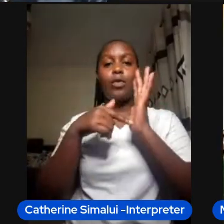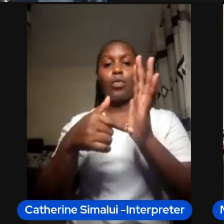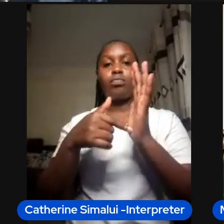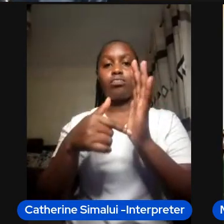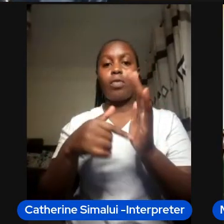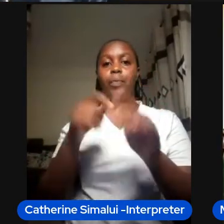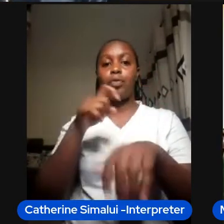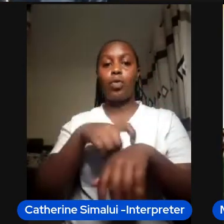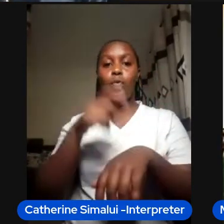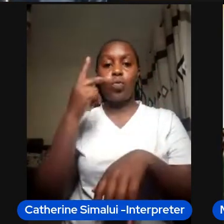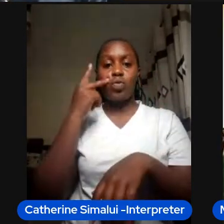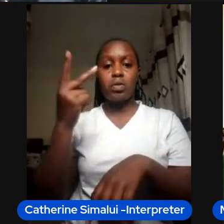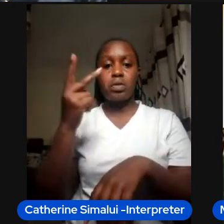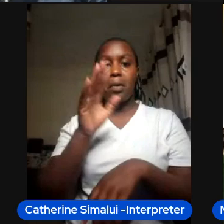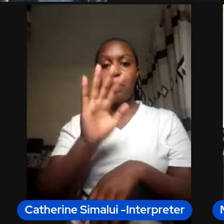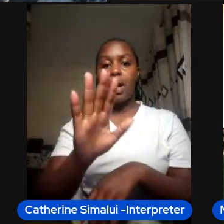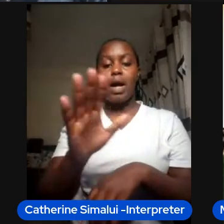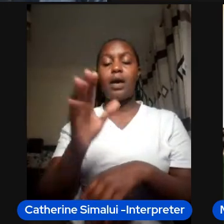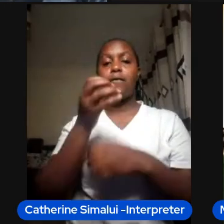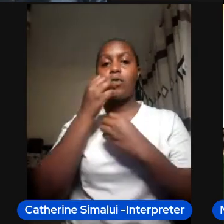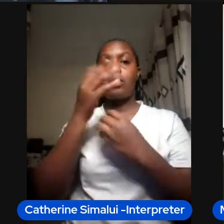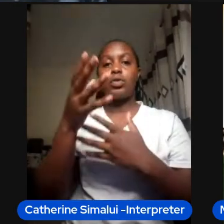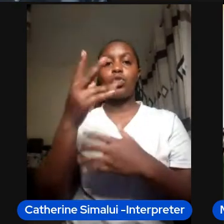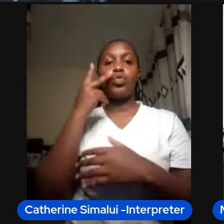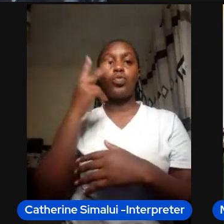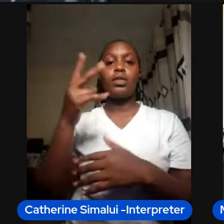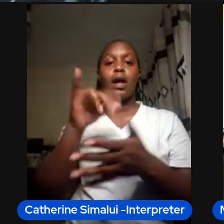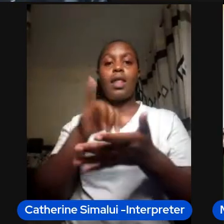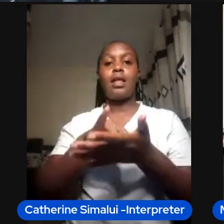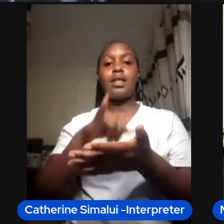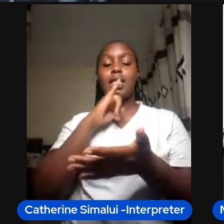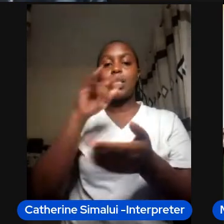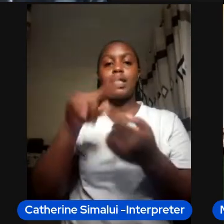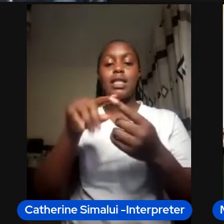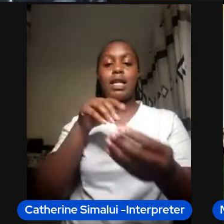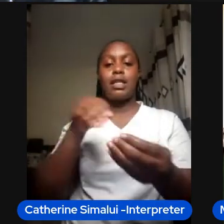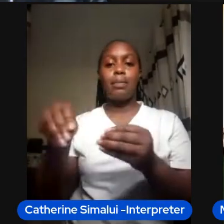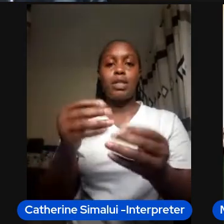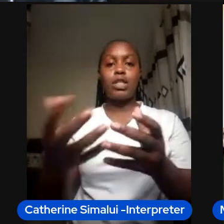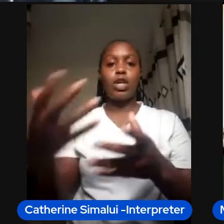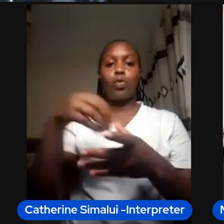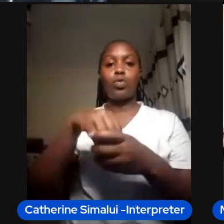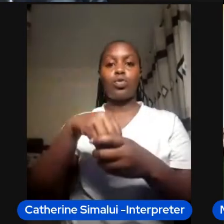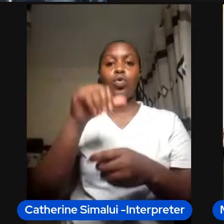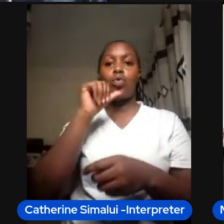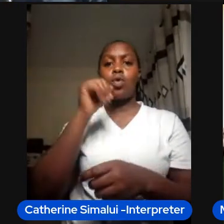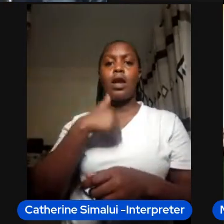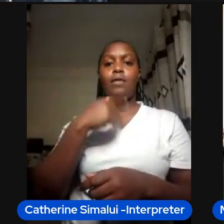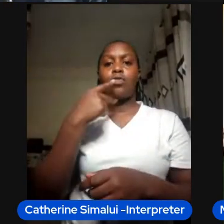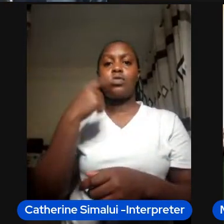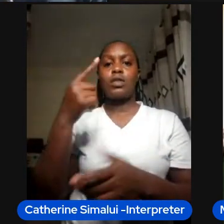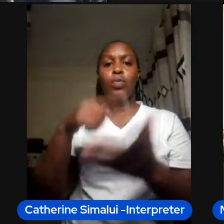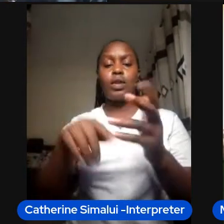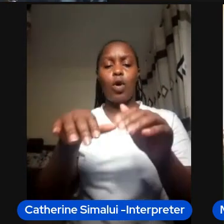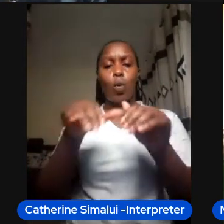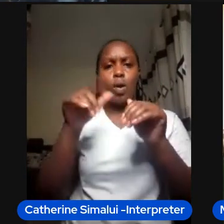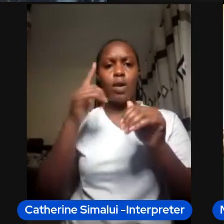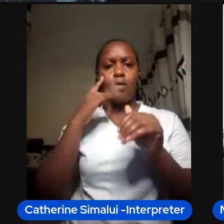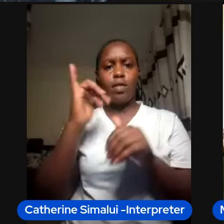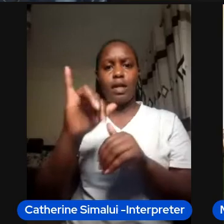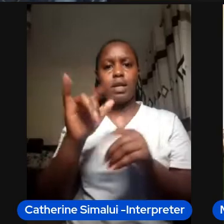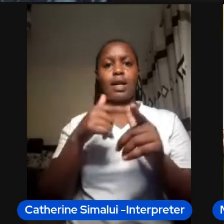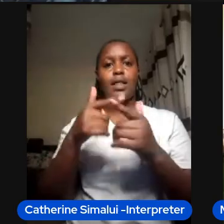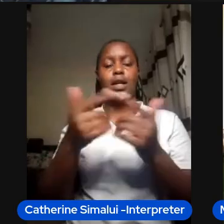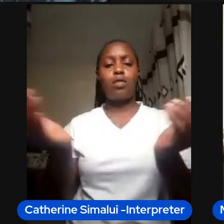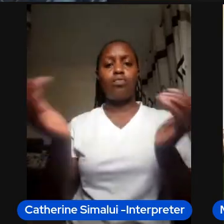like, now that is disability inclusion. They don't have to per se wait for that day, and then they gather all persons with